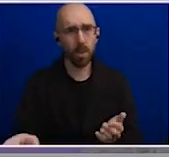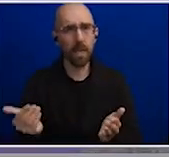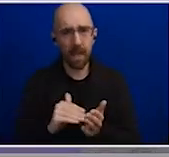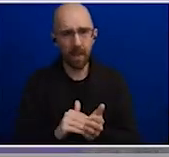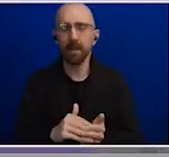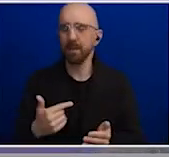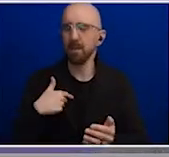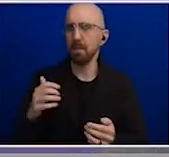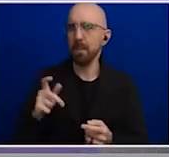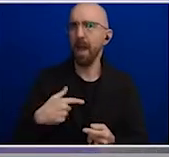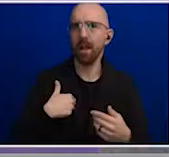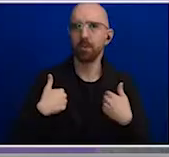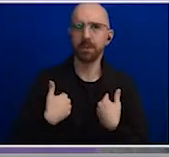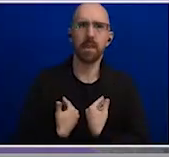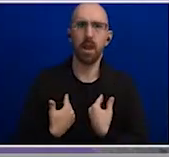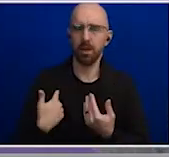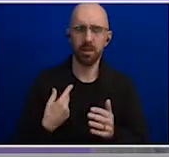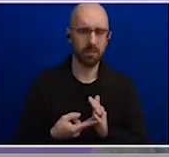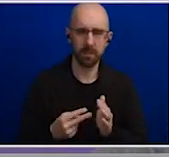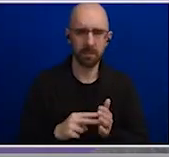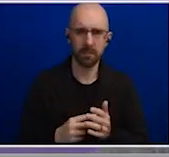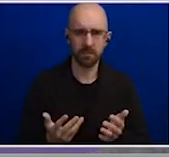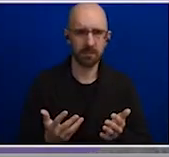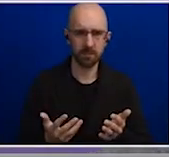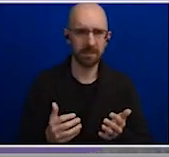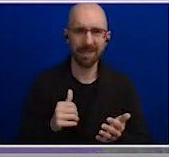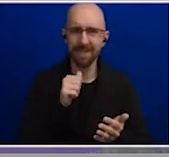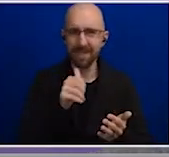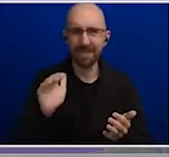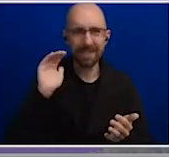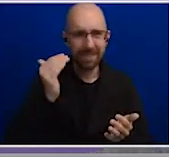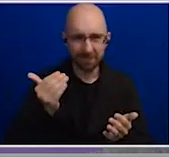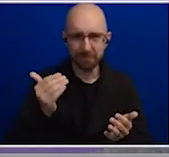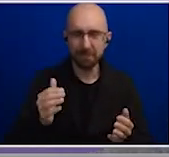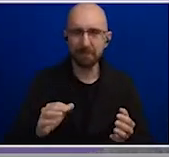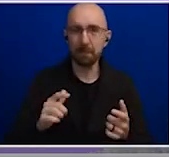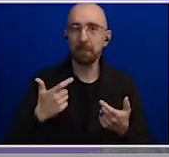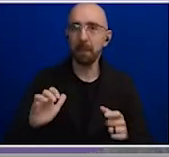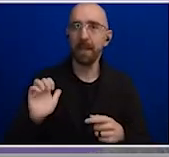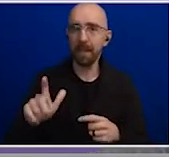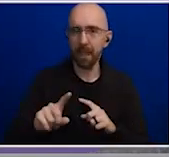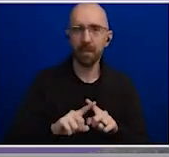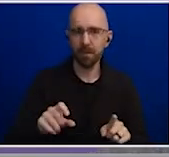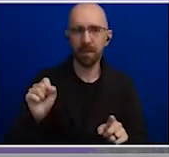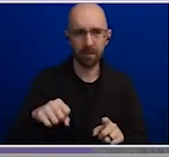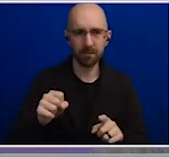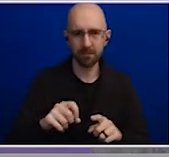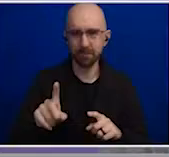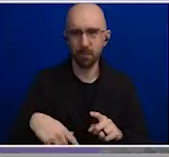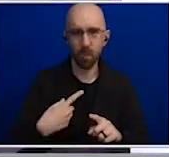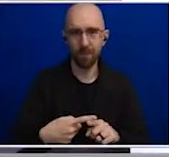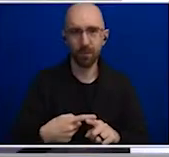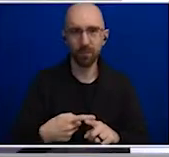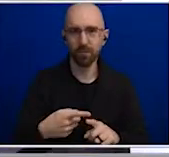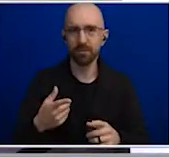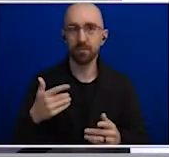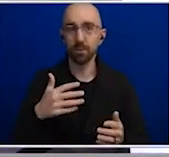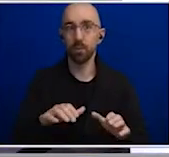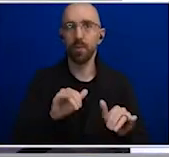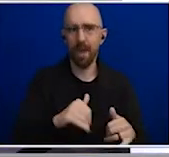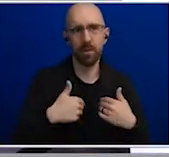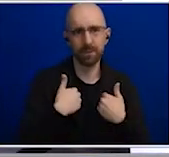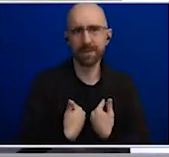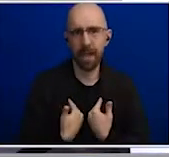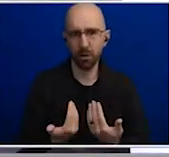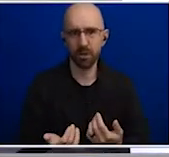tired. I mean, it doesn't seem like that big of a deal, but when it was tiring, definitely. And